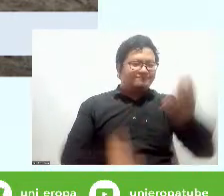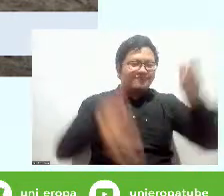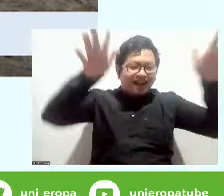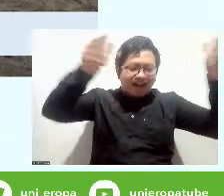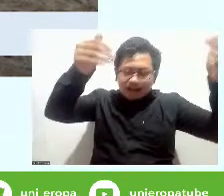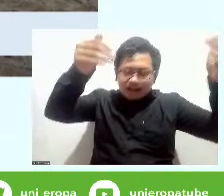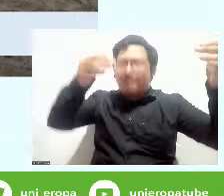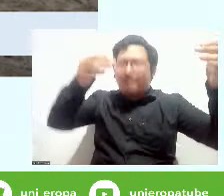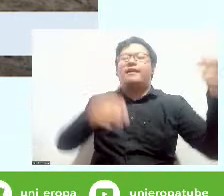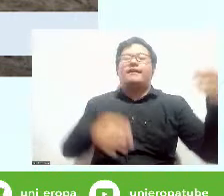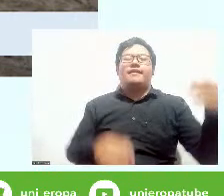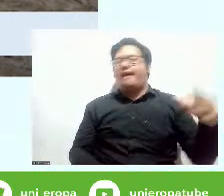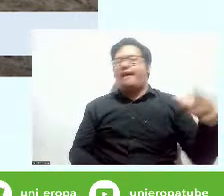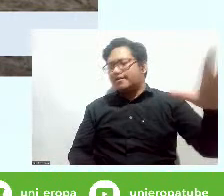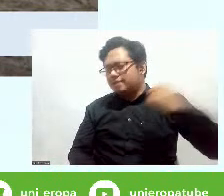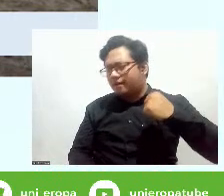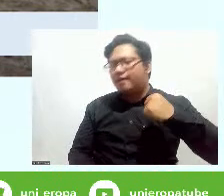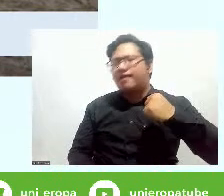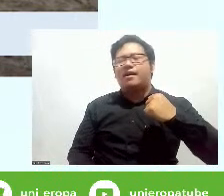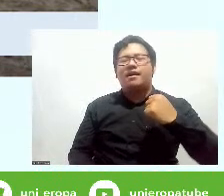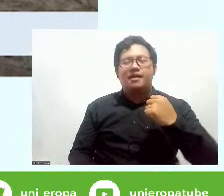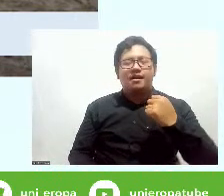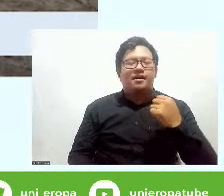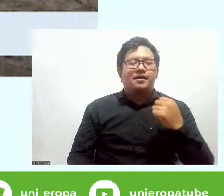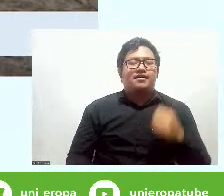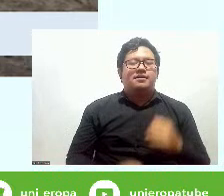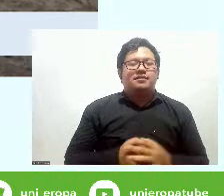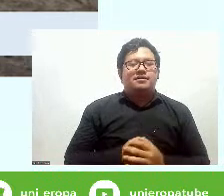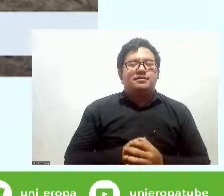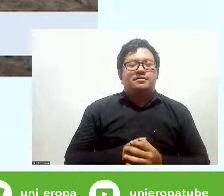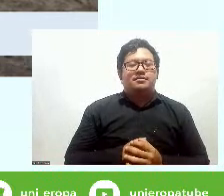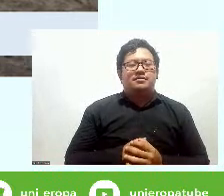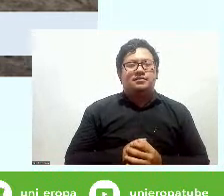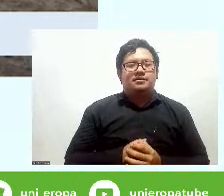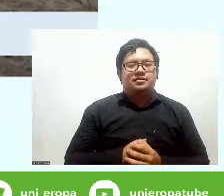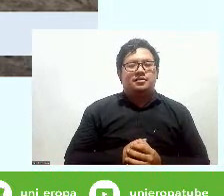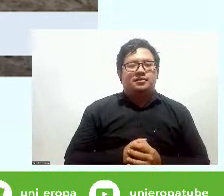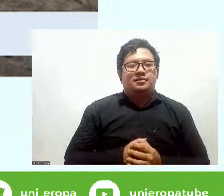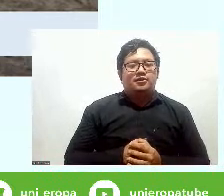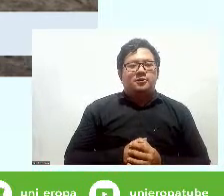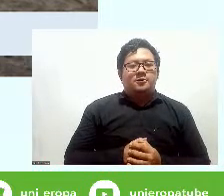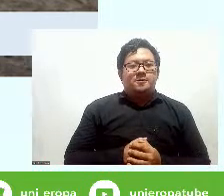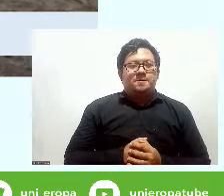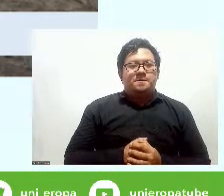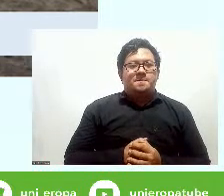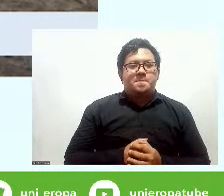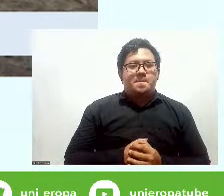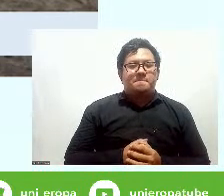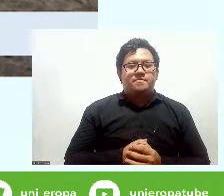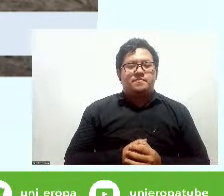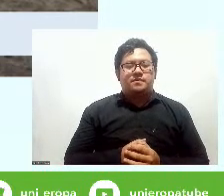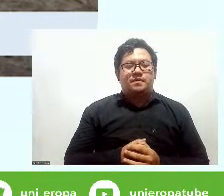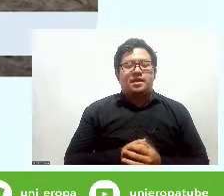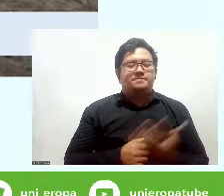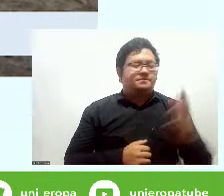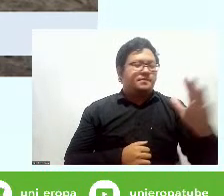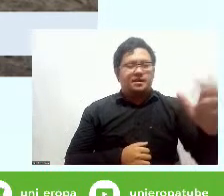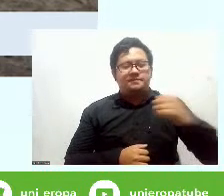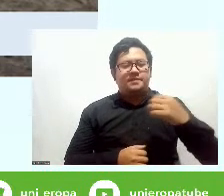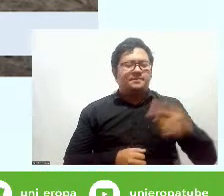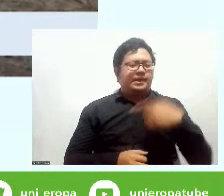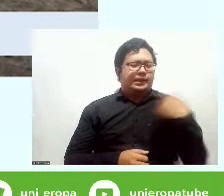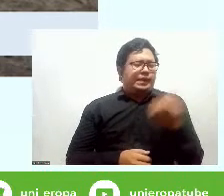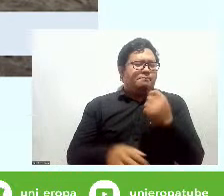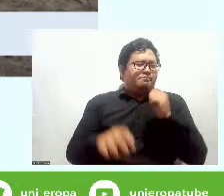tested on our pubg.gif Oke Nice something from Phishing novel l l y anything